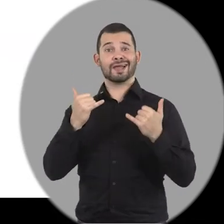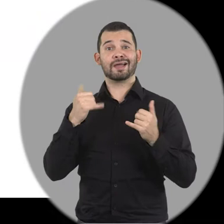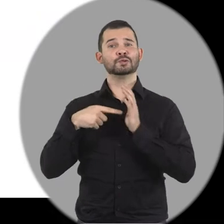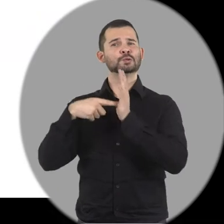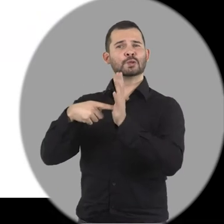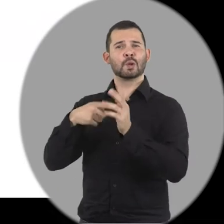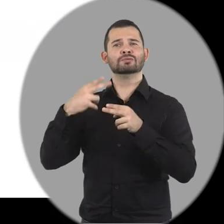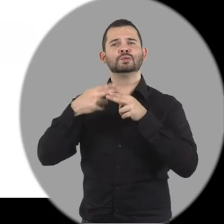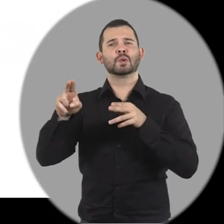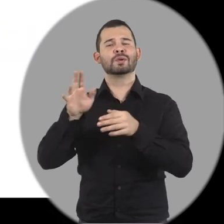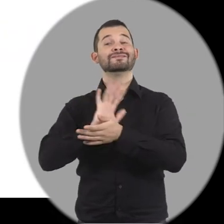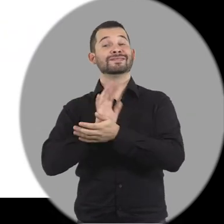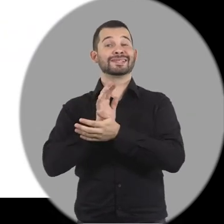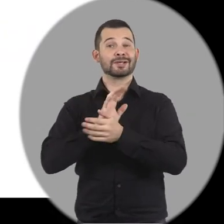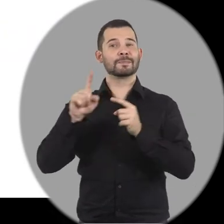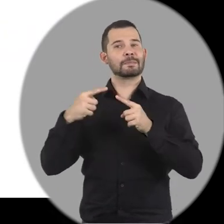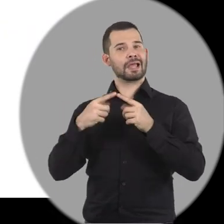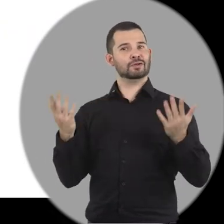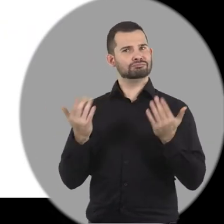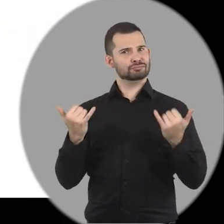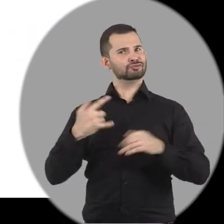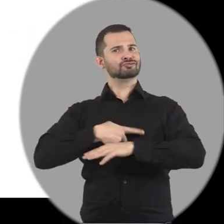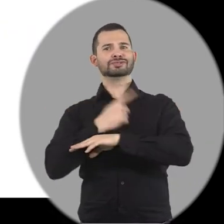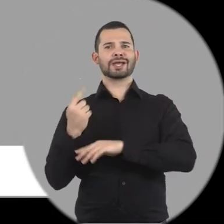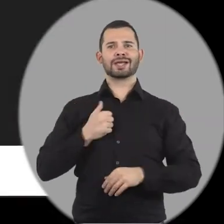a short video to reacquaint you to today's Canada Post.